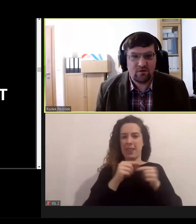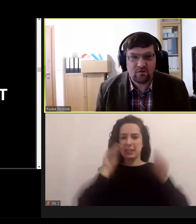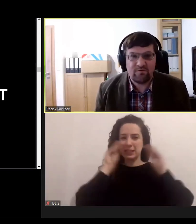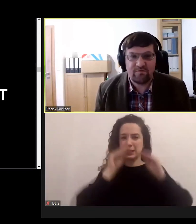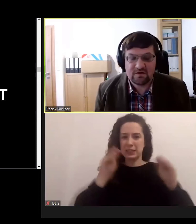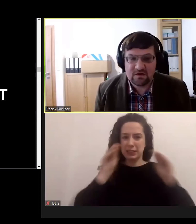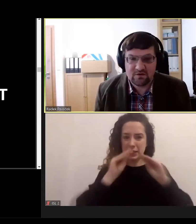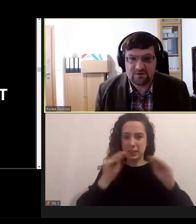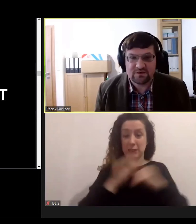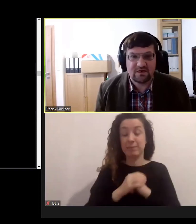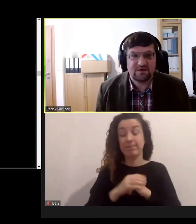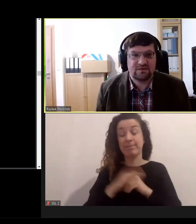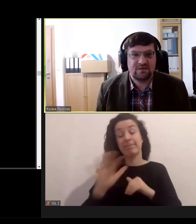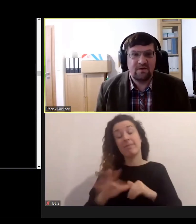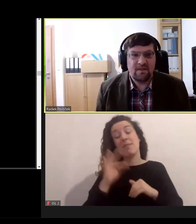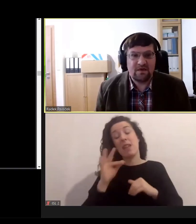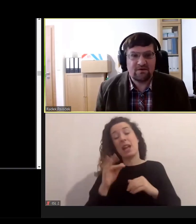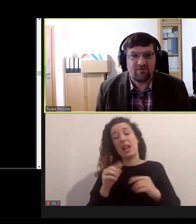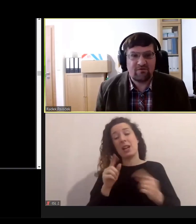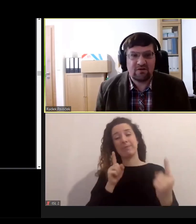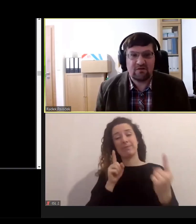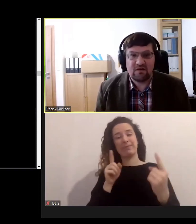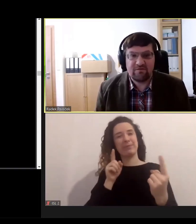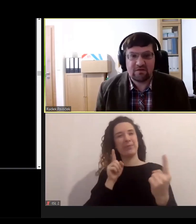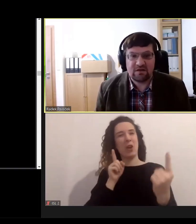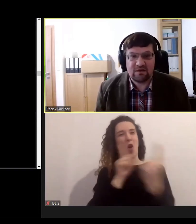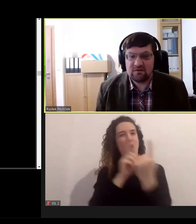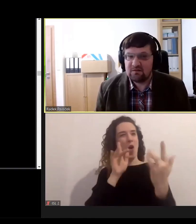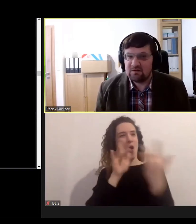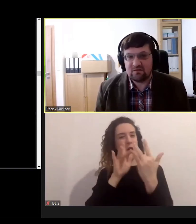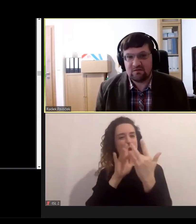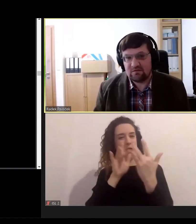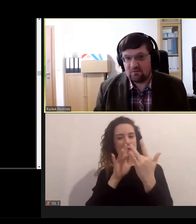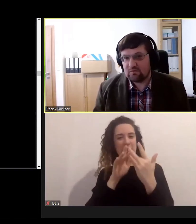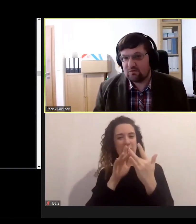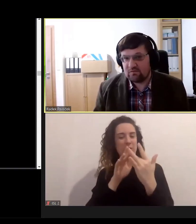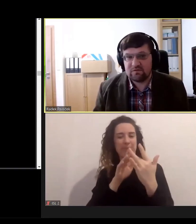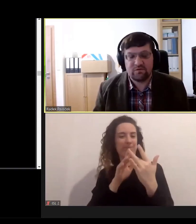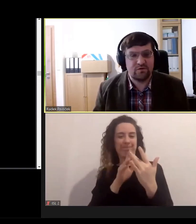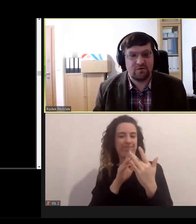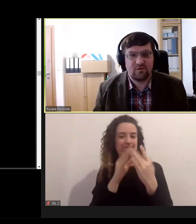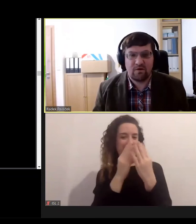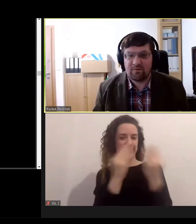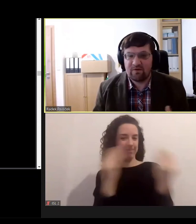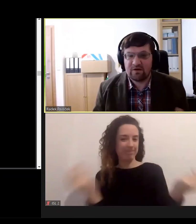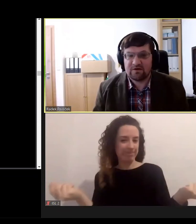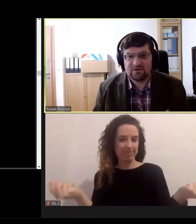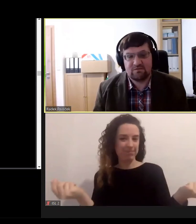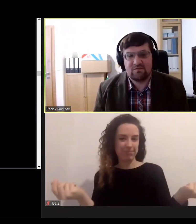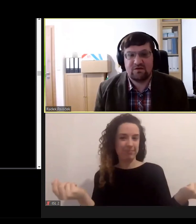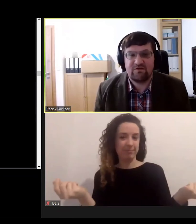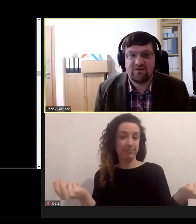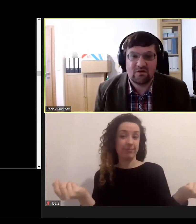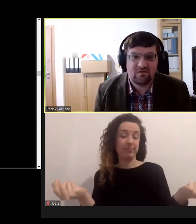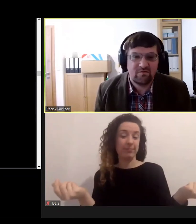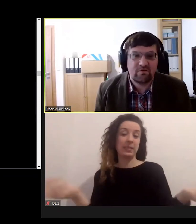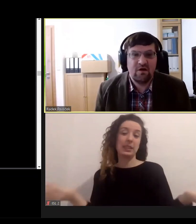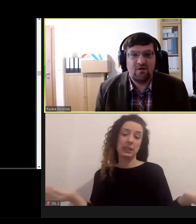is Microsoft Teams. And in 2020, in January, there were